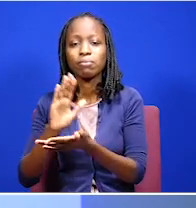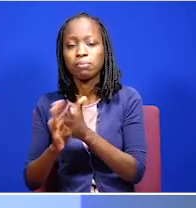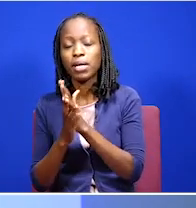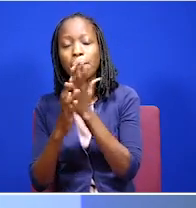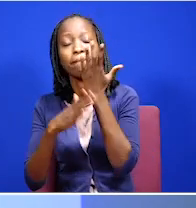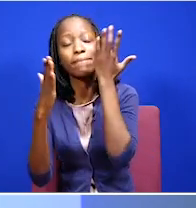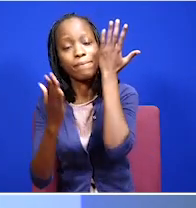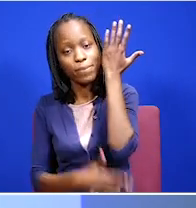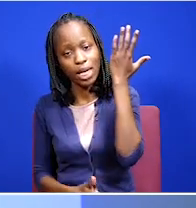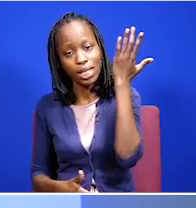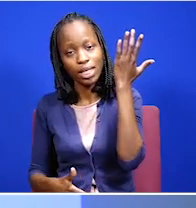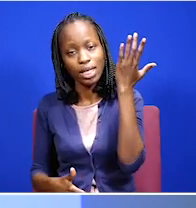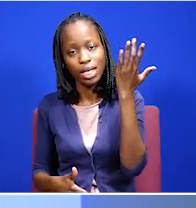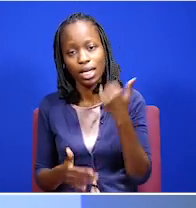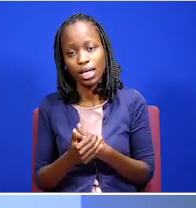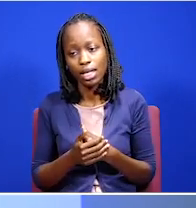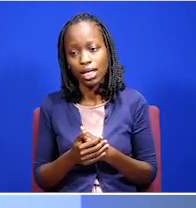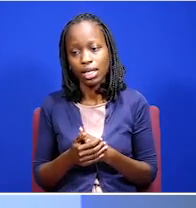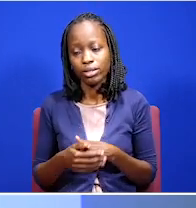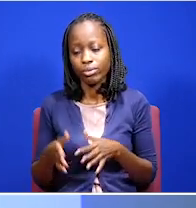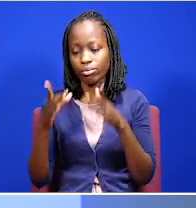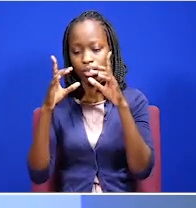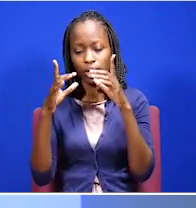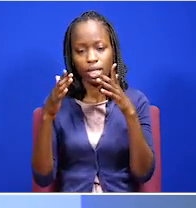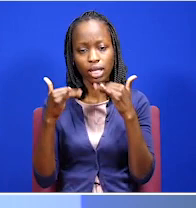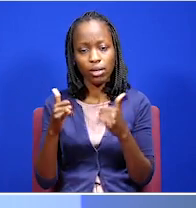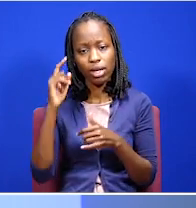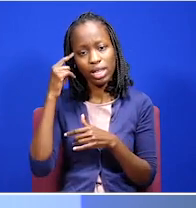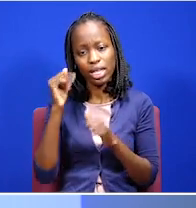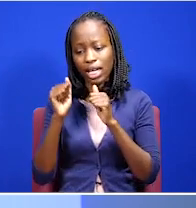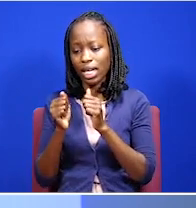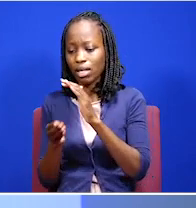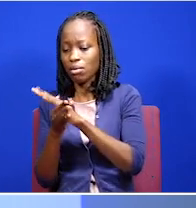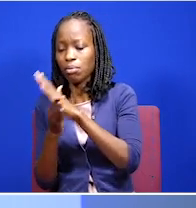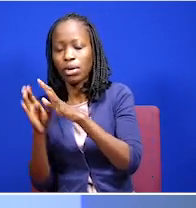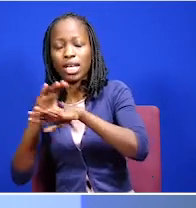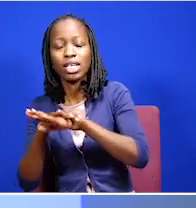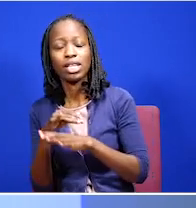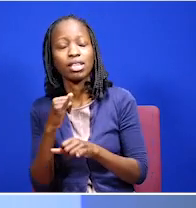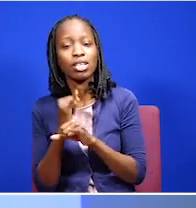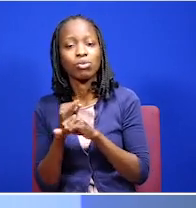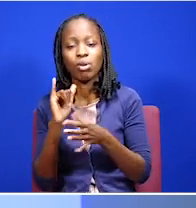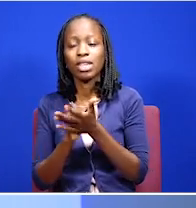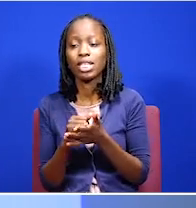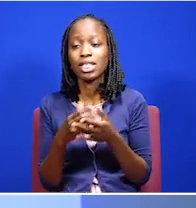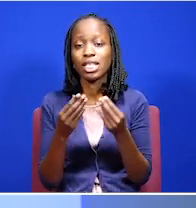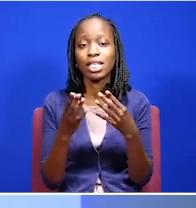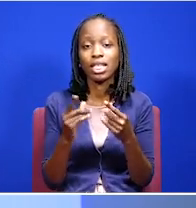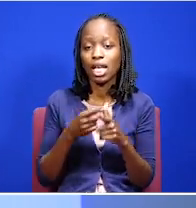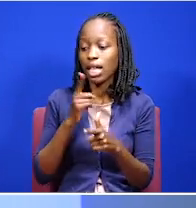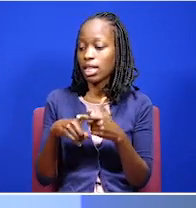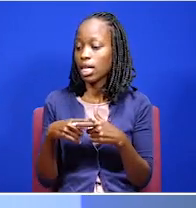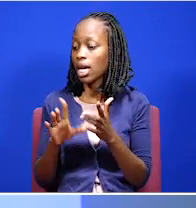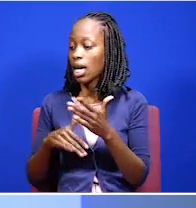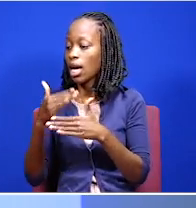to join me, but things are getting from bad to what? To worse. And instead of this, I can just bribe